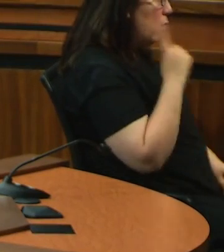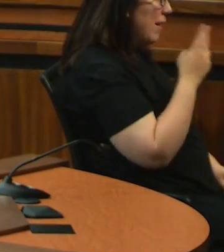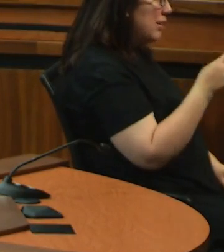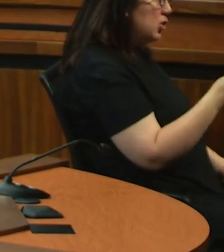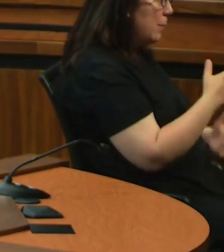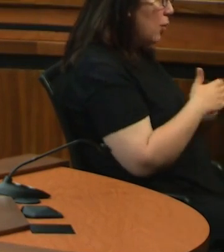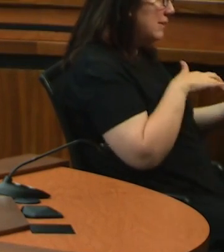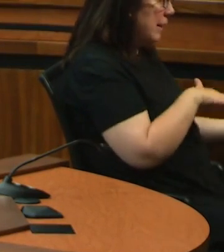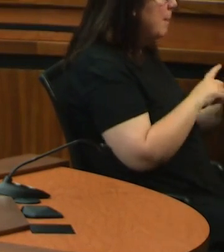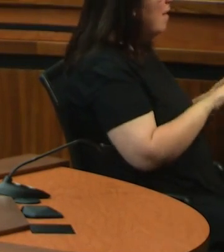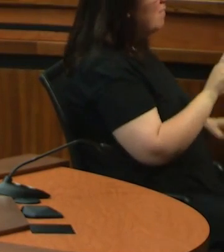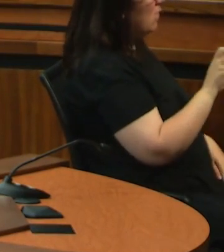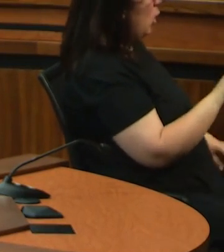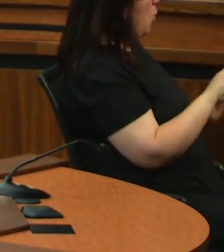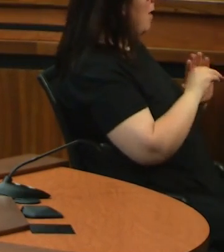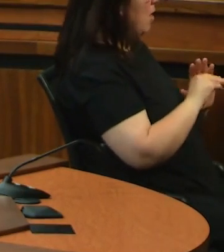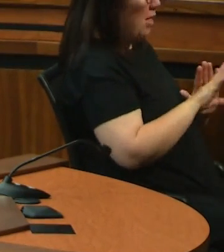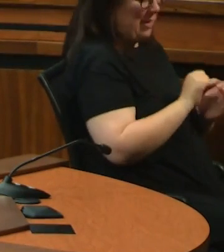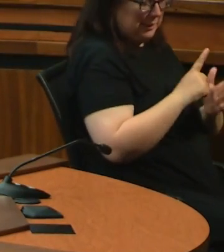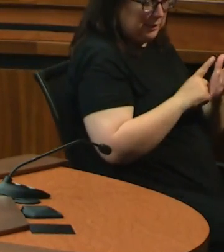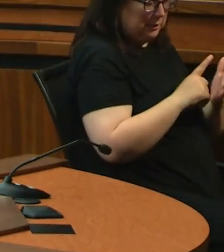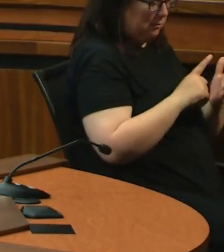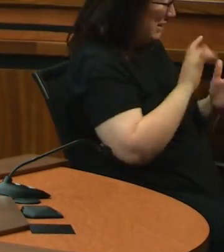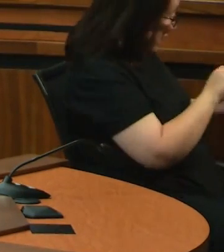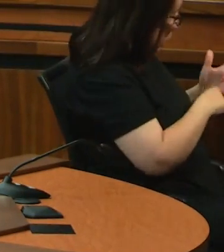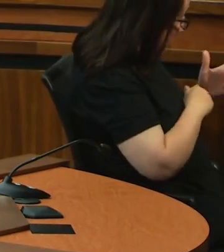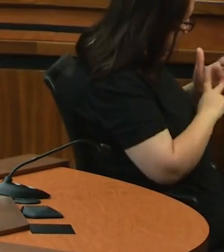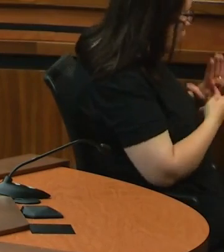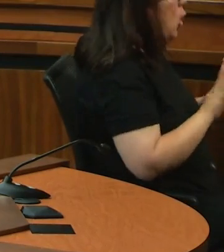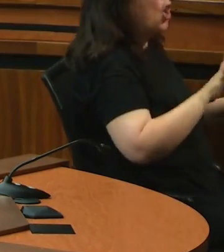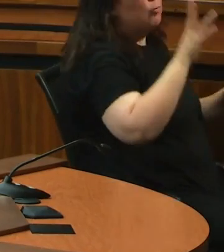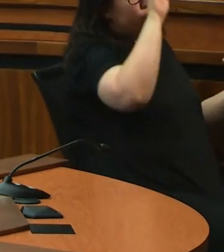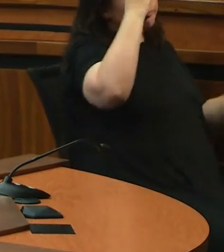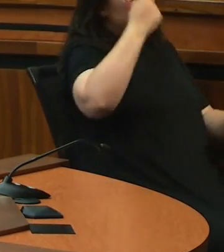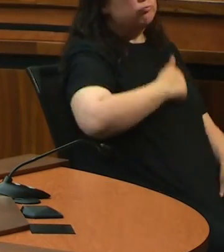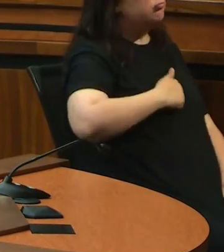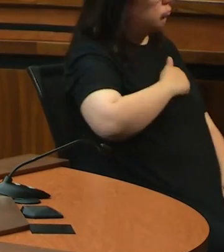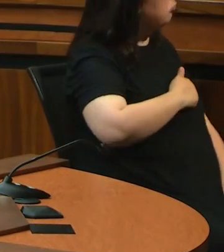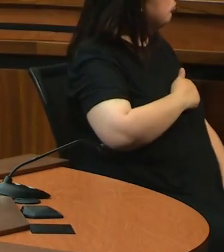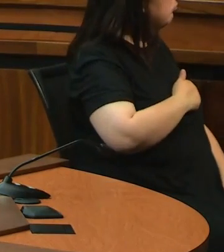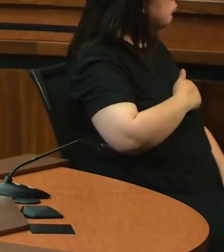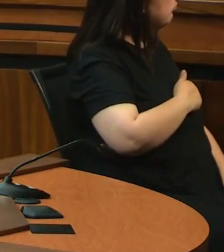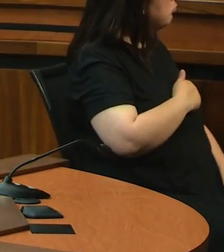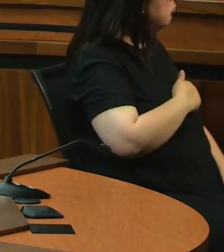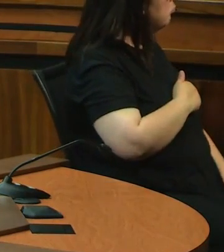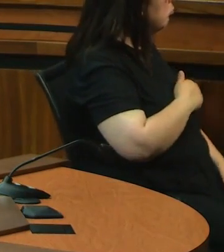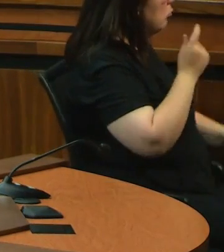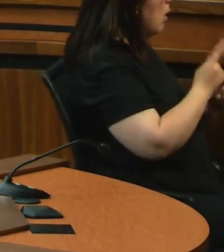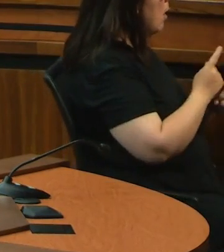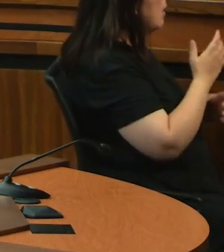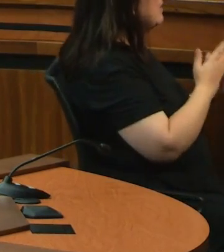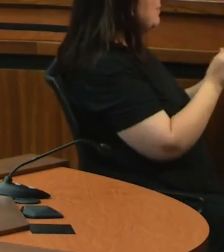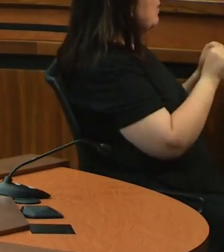We stopped the flow model, the hydraulic Okay, model. that's, I guess, what I'm trying to Okay. Sorry, I misunderstood. Yeah. Yeah, there definitely are areas west